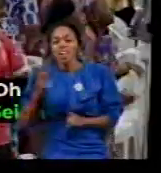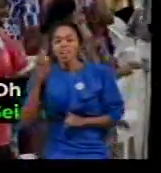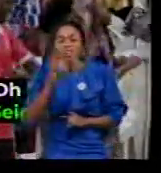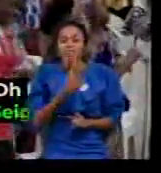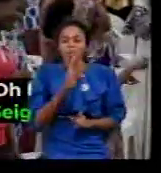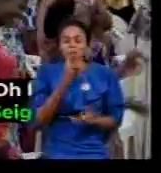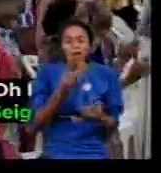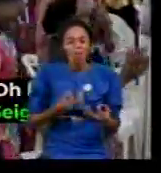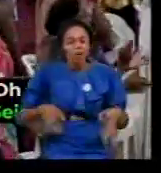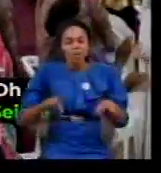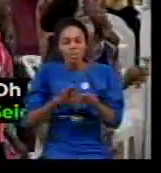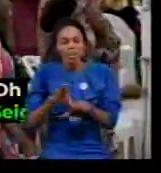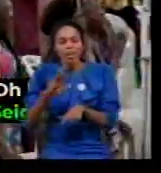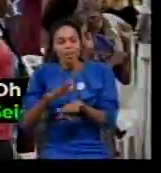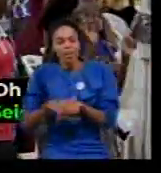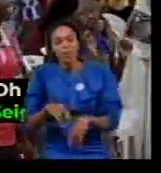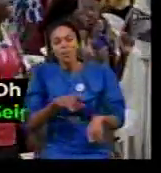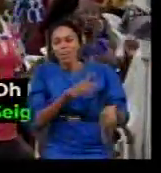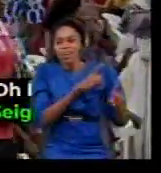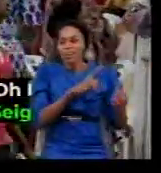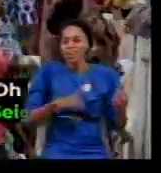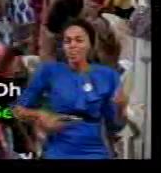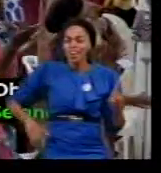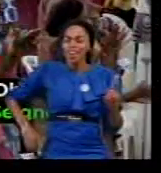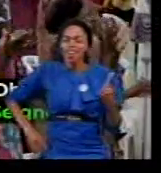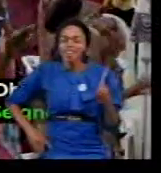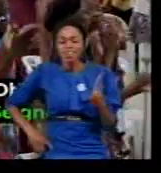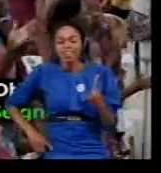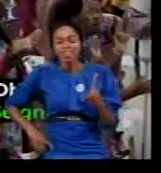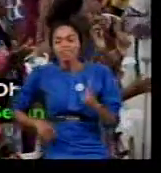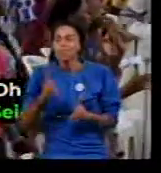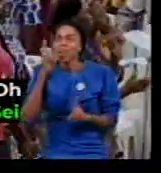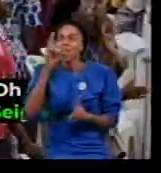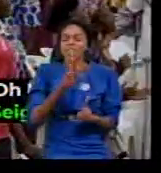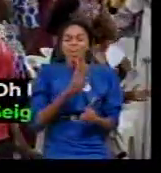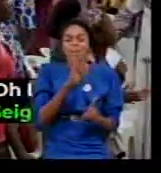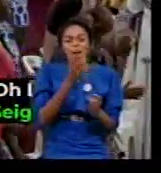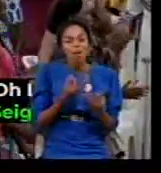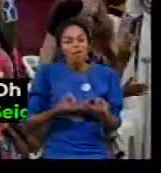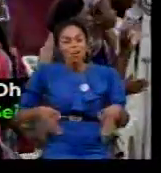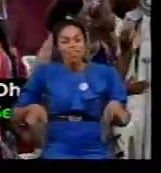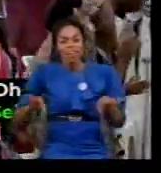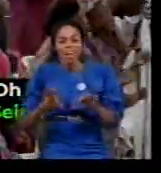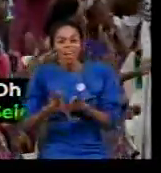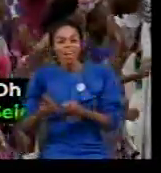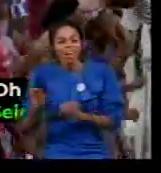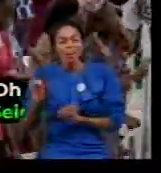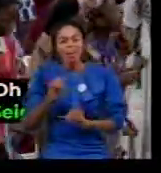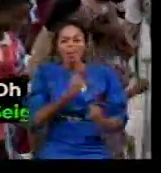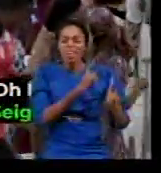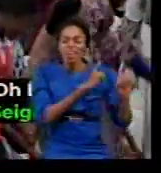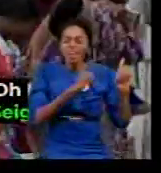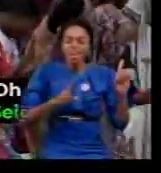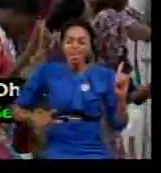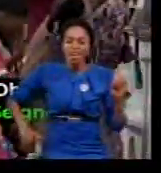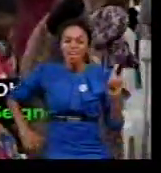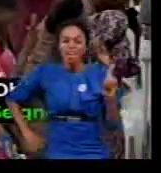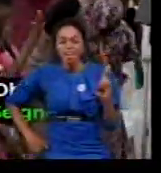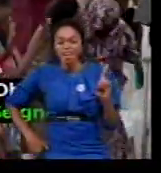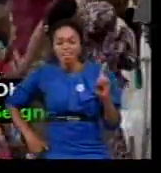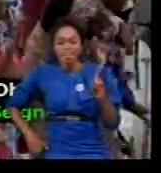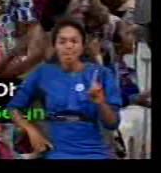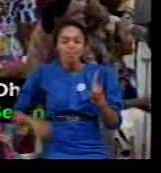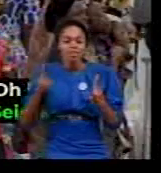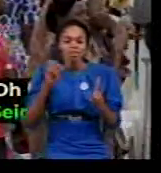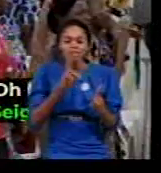a fire out of the rock." This supernatural fire out of the rock, and consumed the flesh and the unleavened cakes. Then